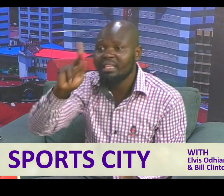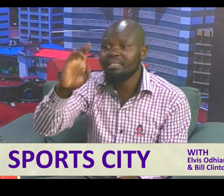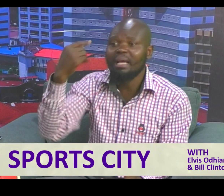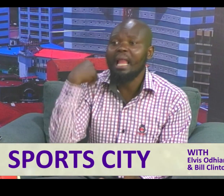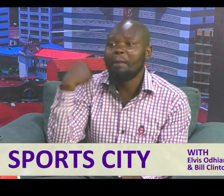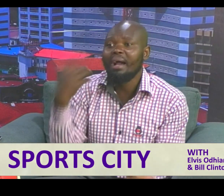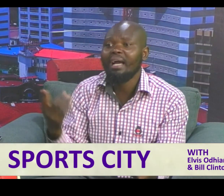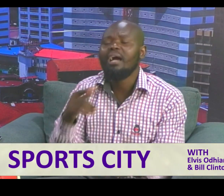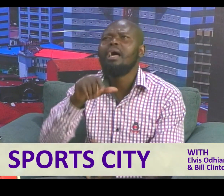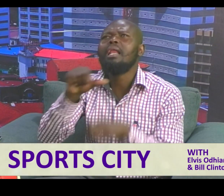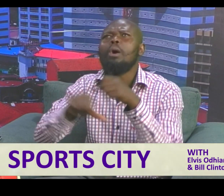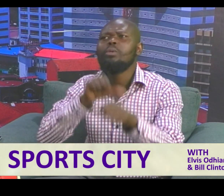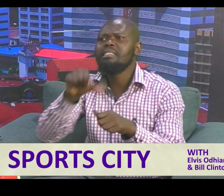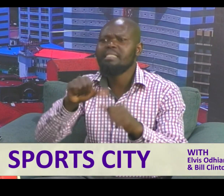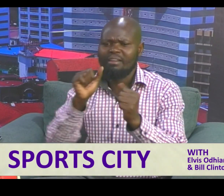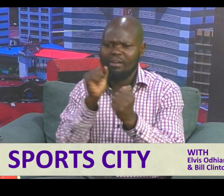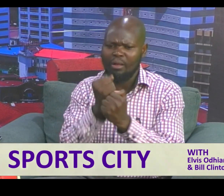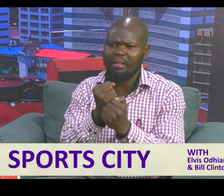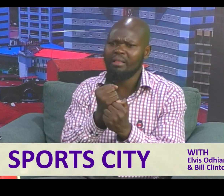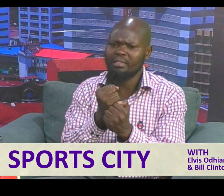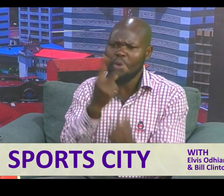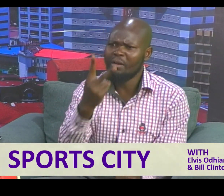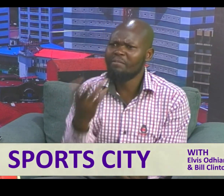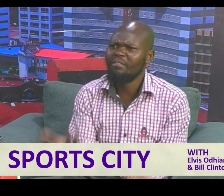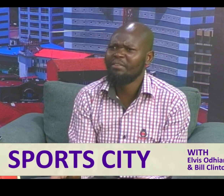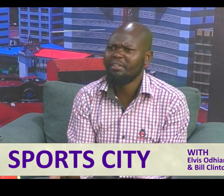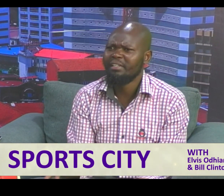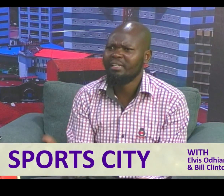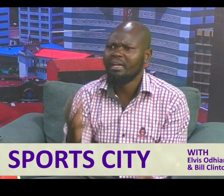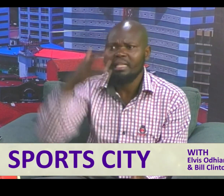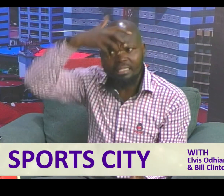it was an opportunity that we had a 1-1. Right.